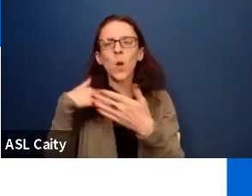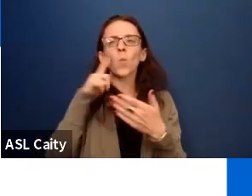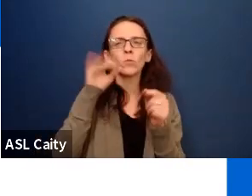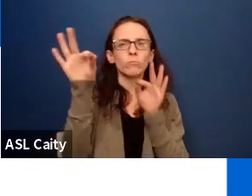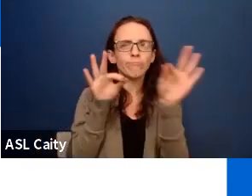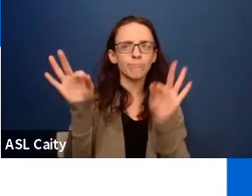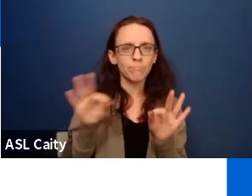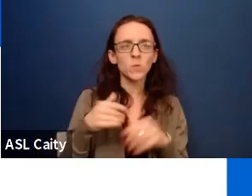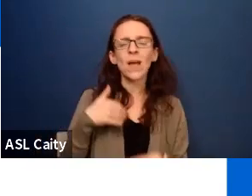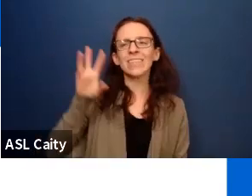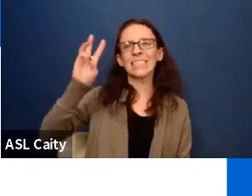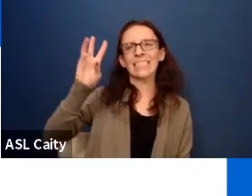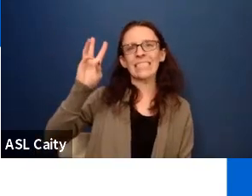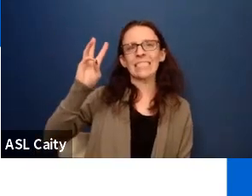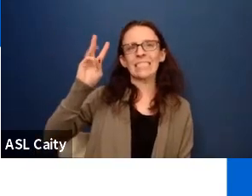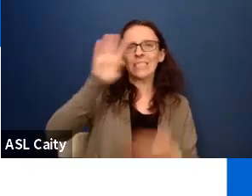6 tables,